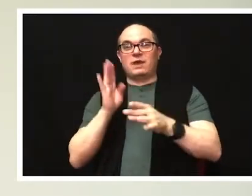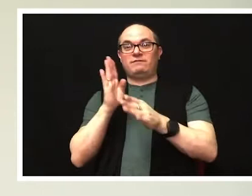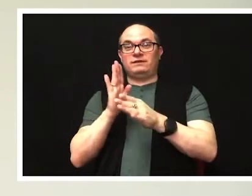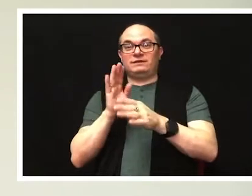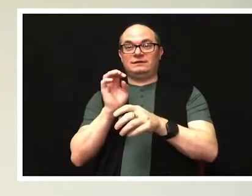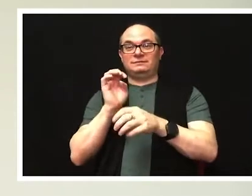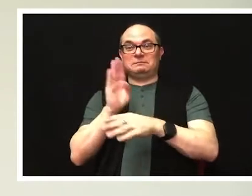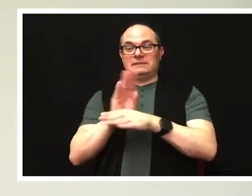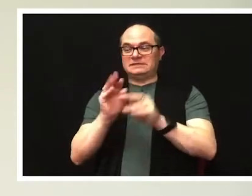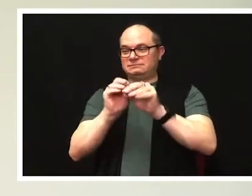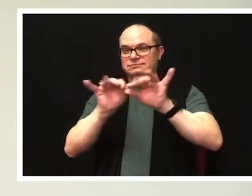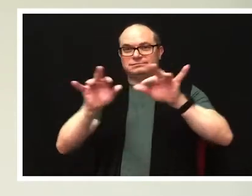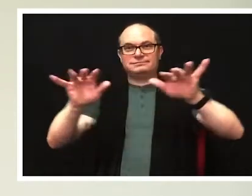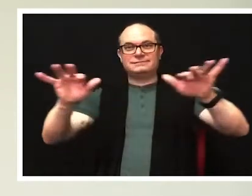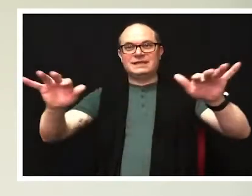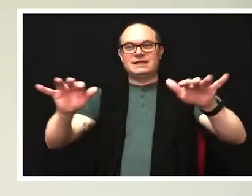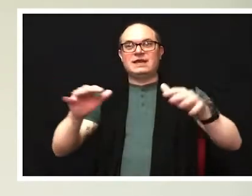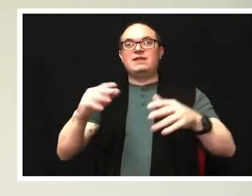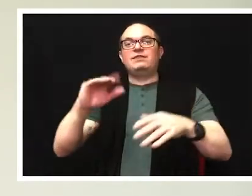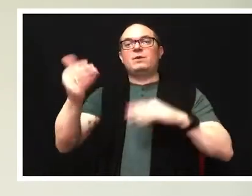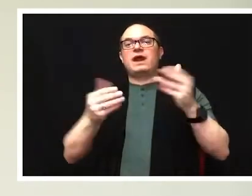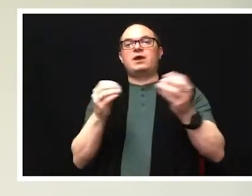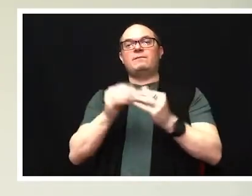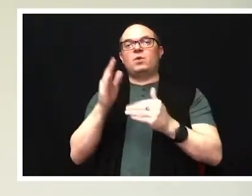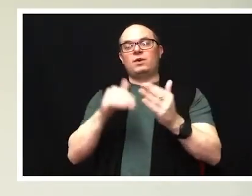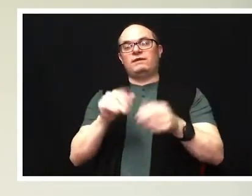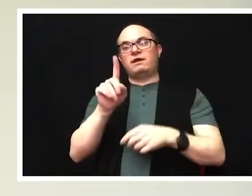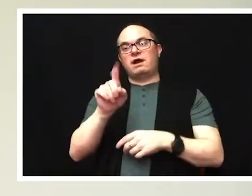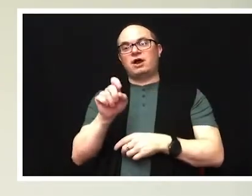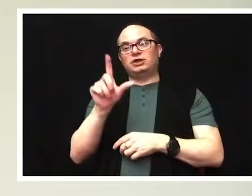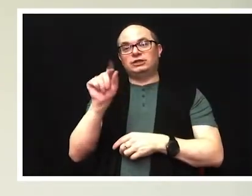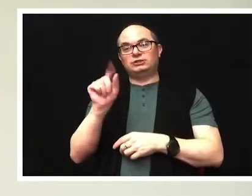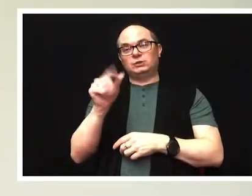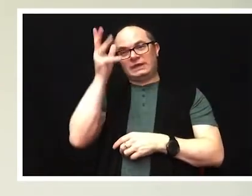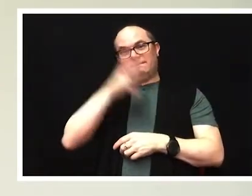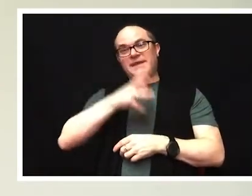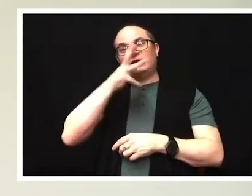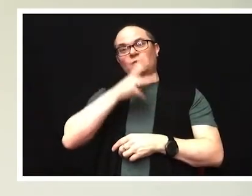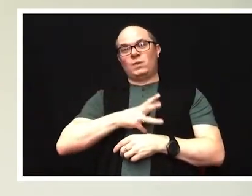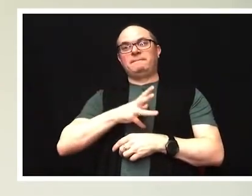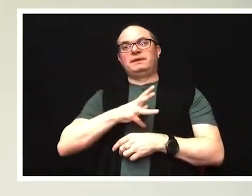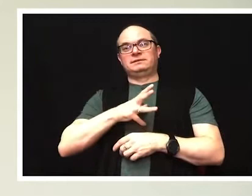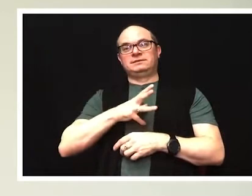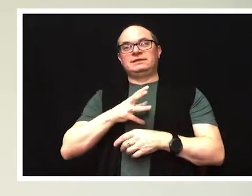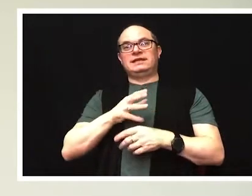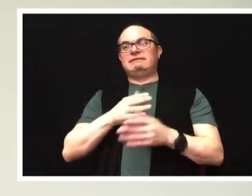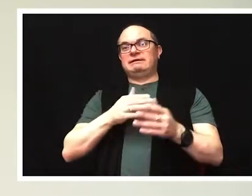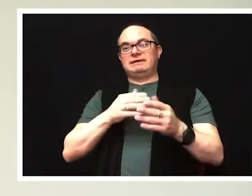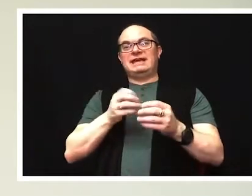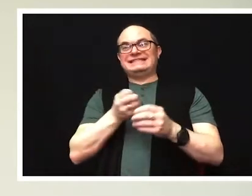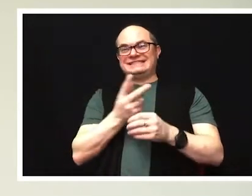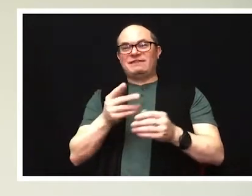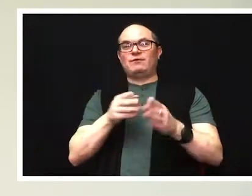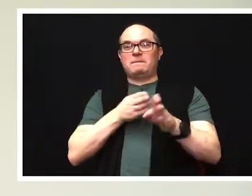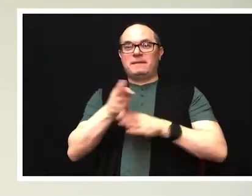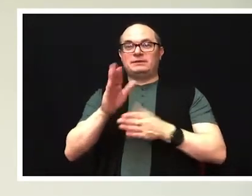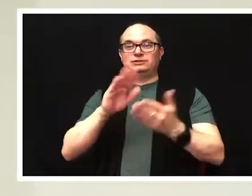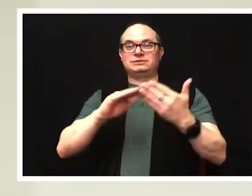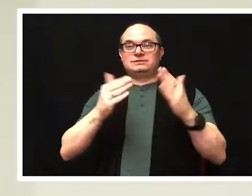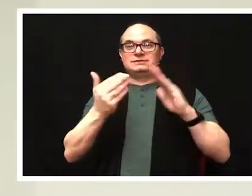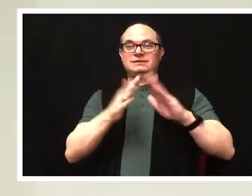would employ over 130 men and women on a full-time basis across several major cities in the United